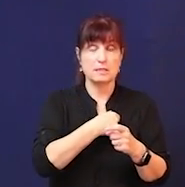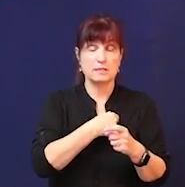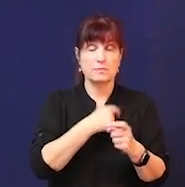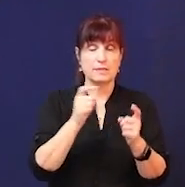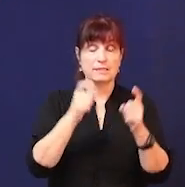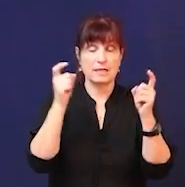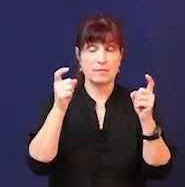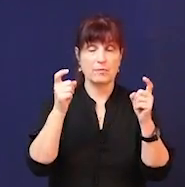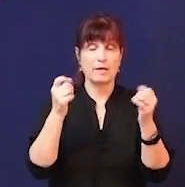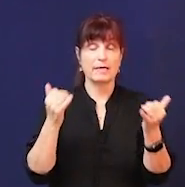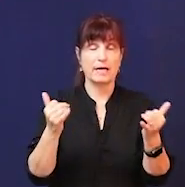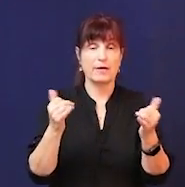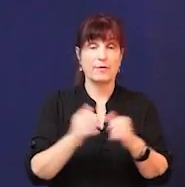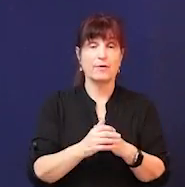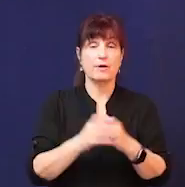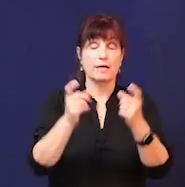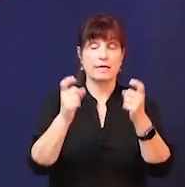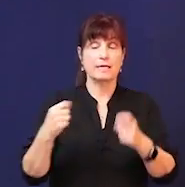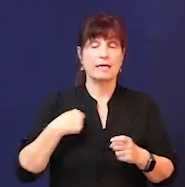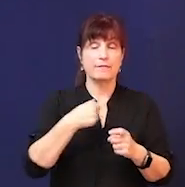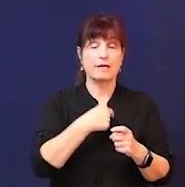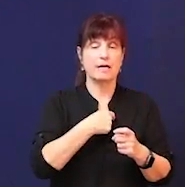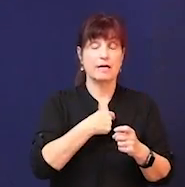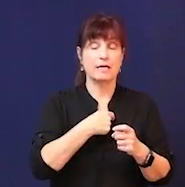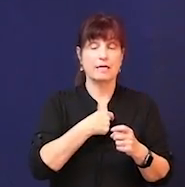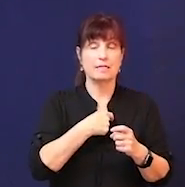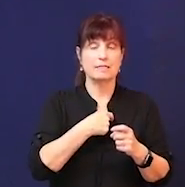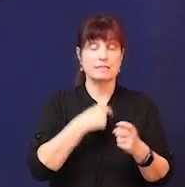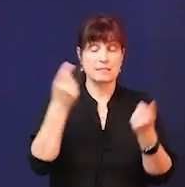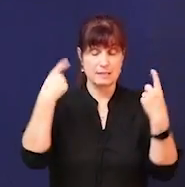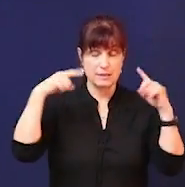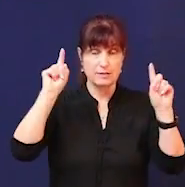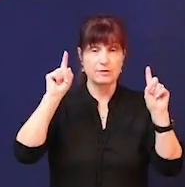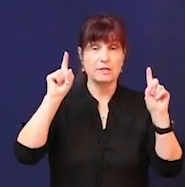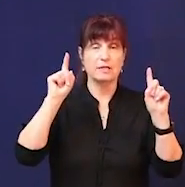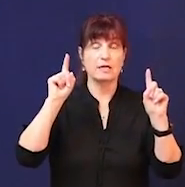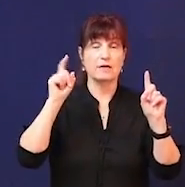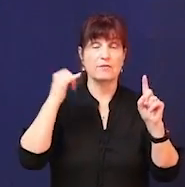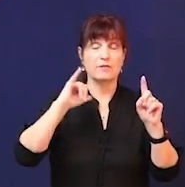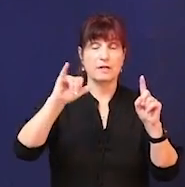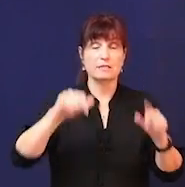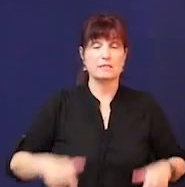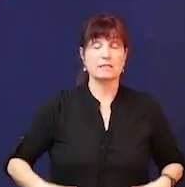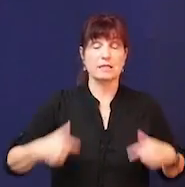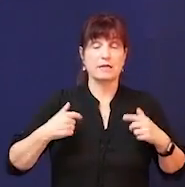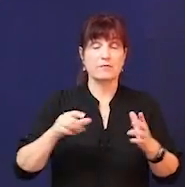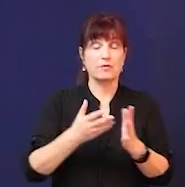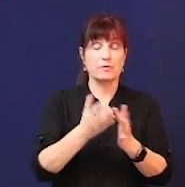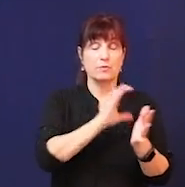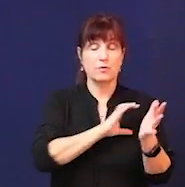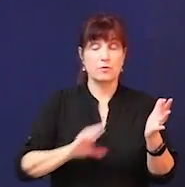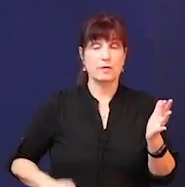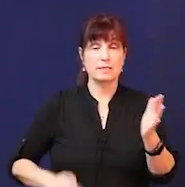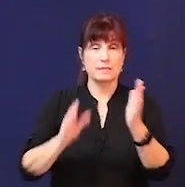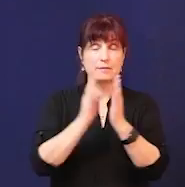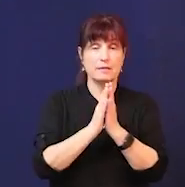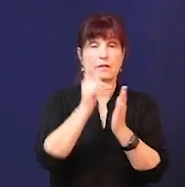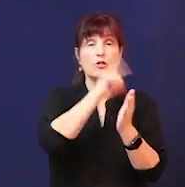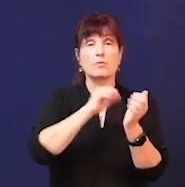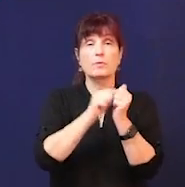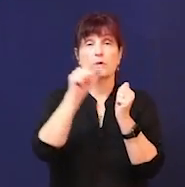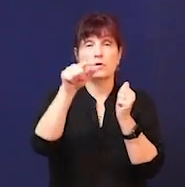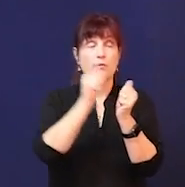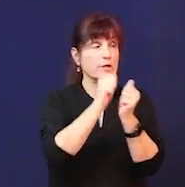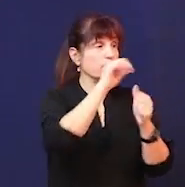our rescue with the protection of Your mercy through Christ our Lord. The Lord be with you. And with